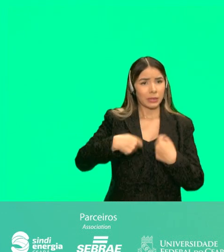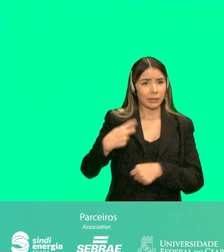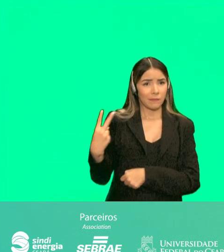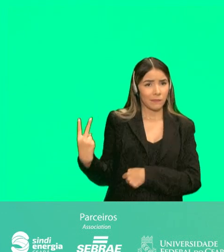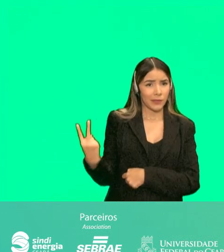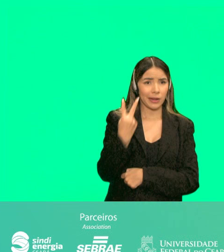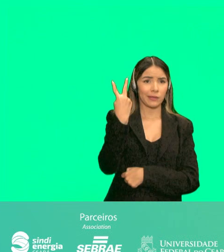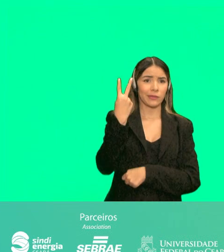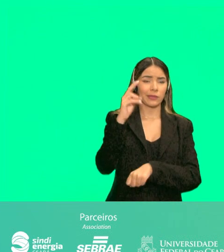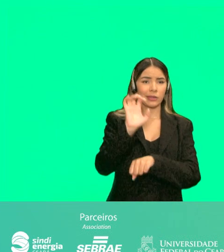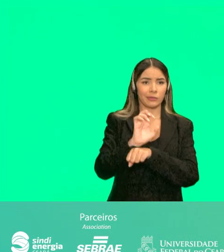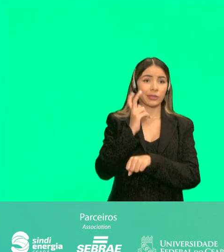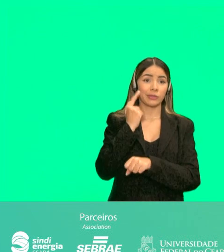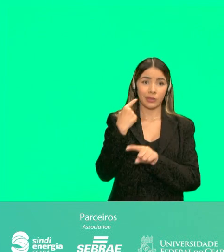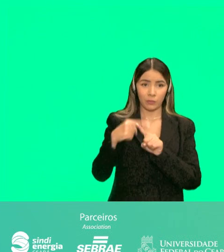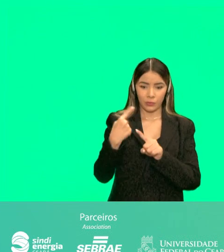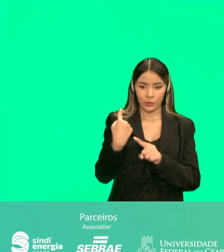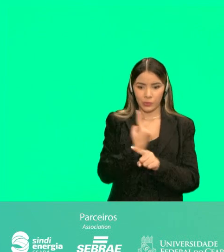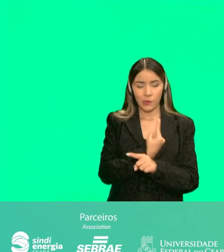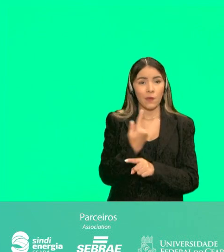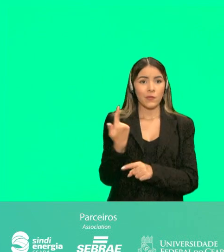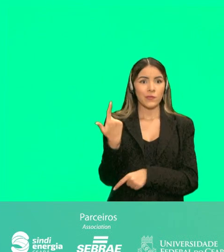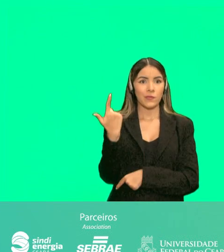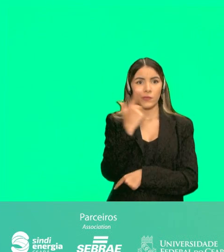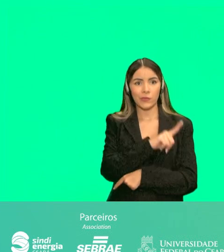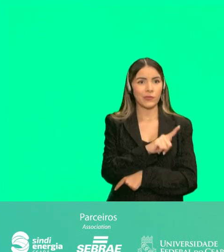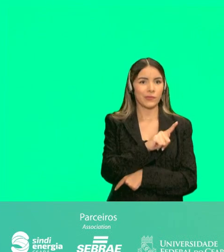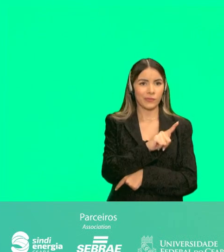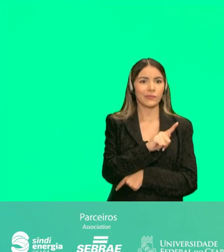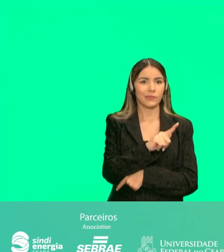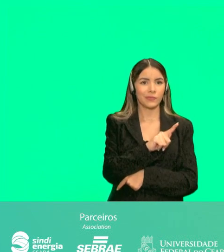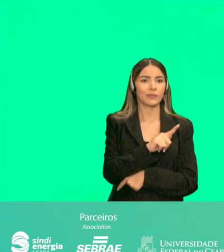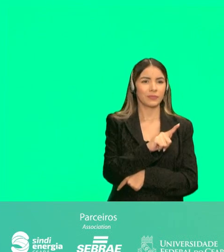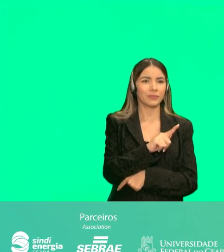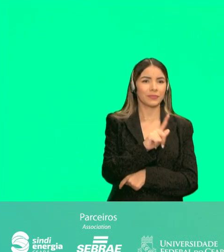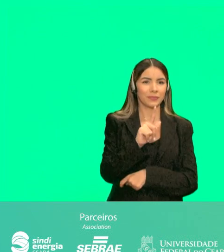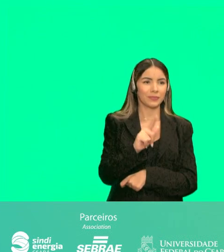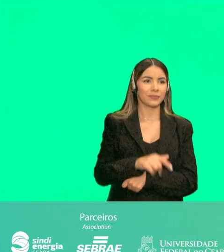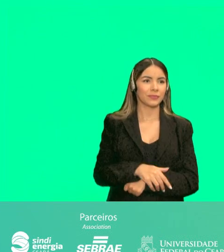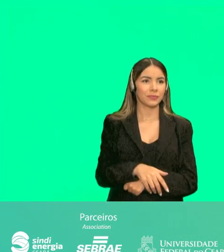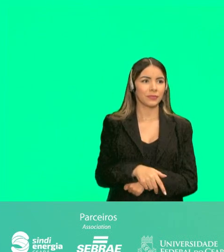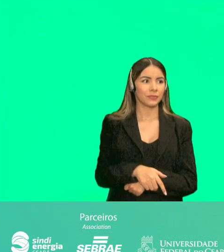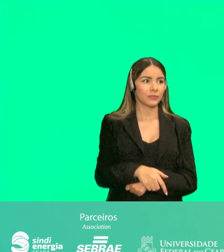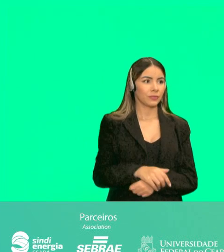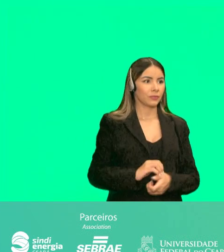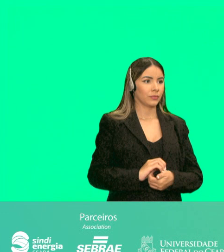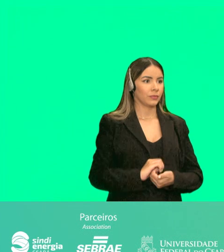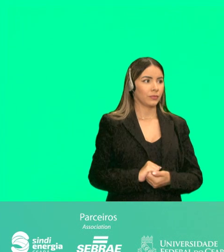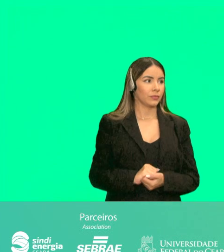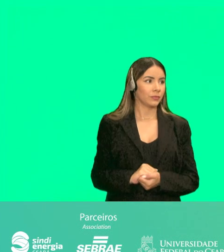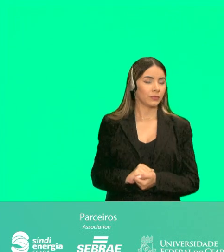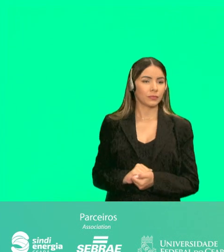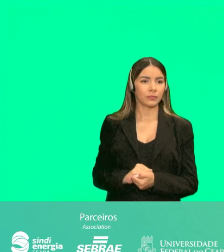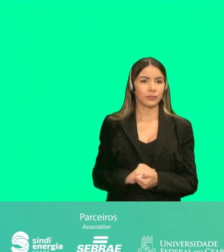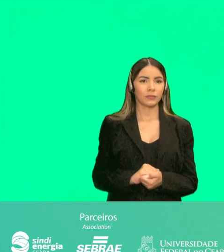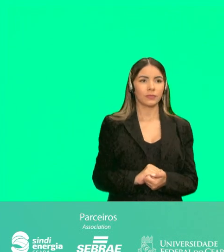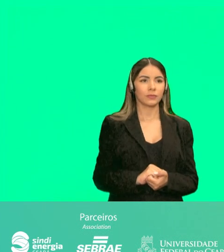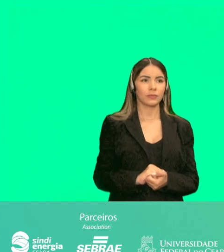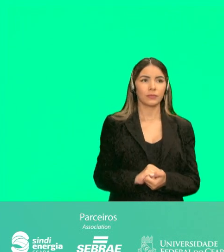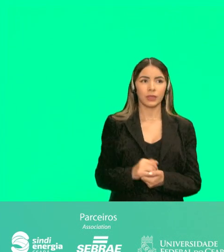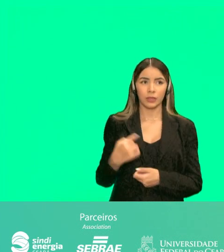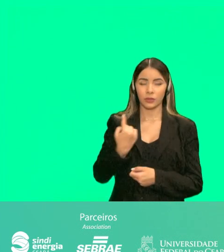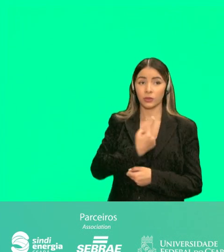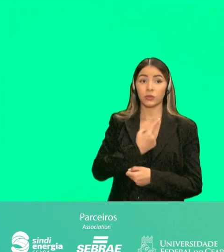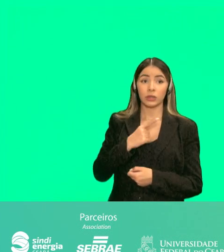because porque we started assim everything podemos fazer here o through start our disso tudo state. acontecer por aqui. We have an important Certo? project with Repsol. It's a project of Nós temos Power